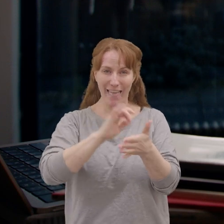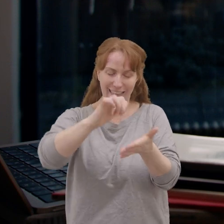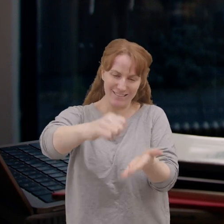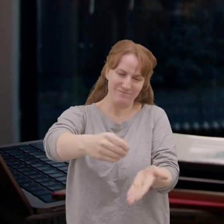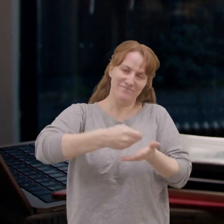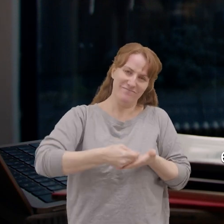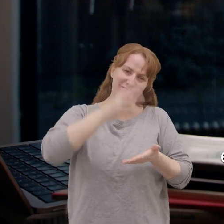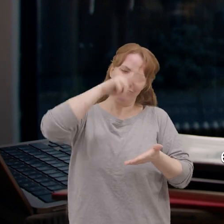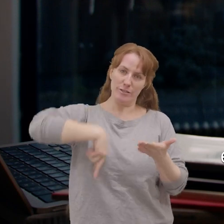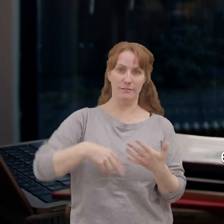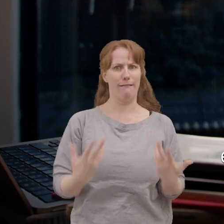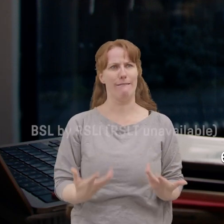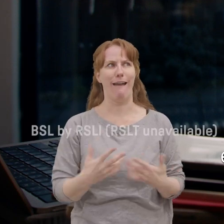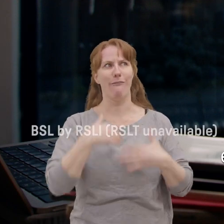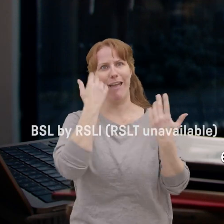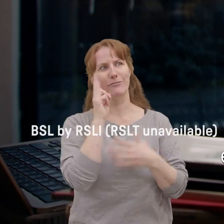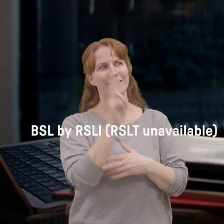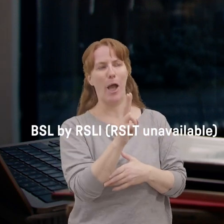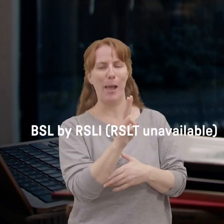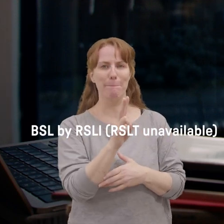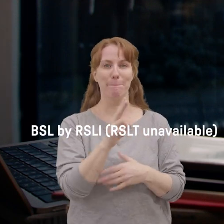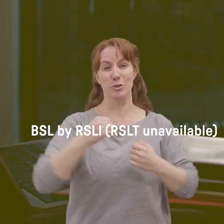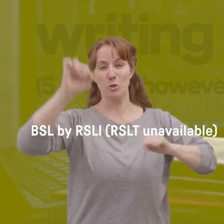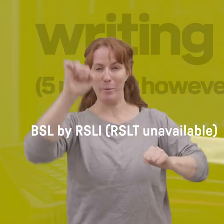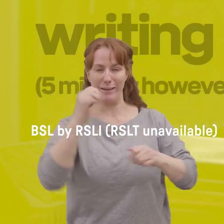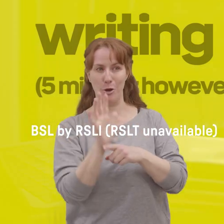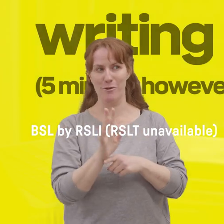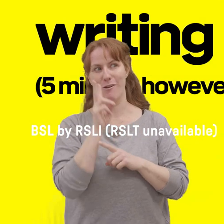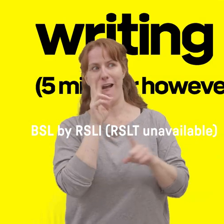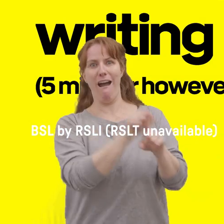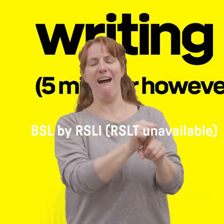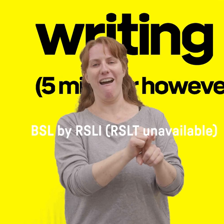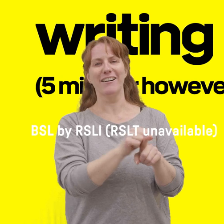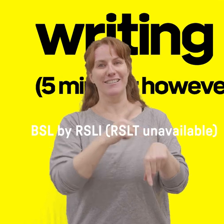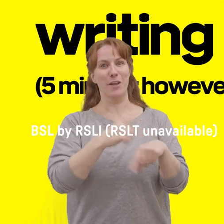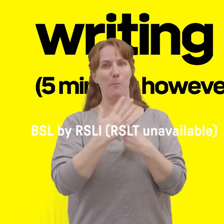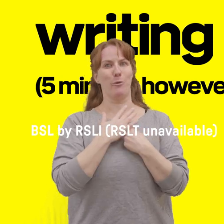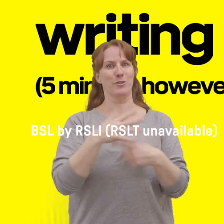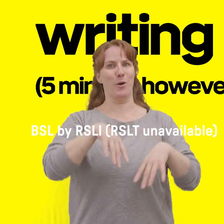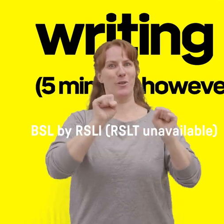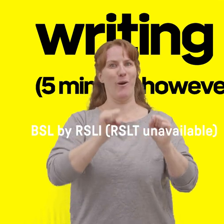And now, every time you watch a superhero movie, you can spot that moment that they start that clock.